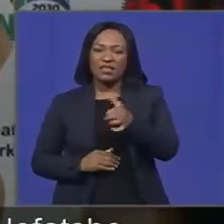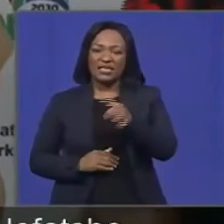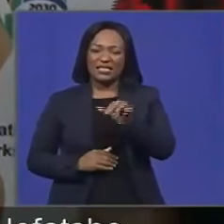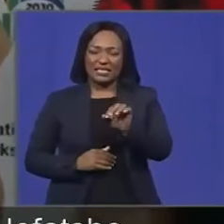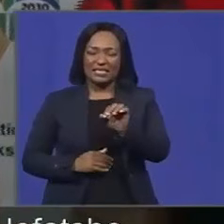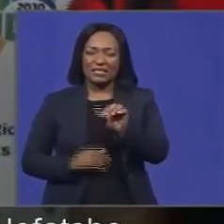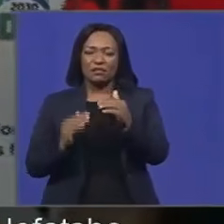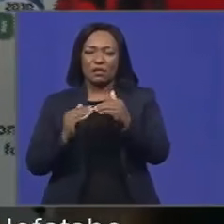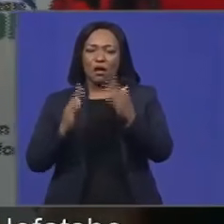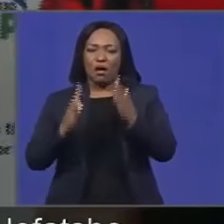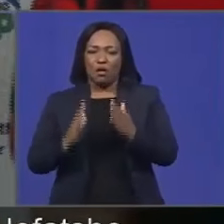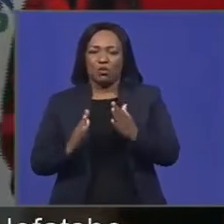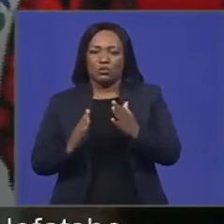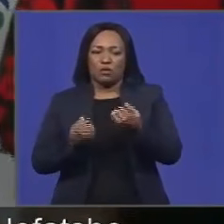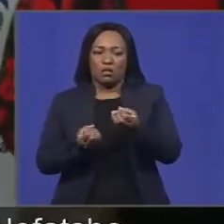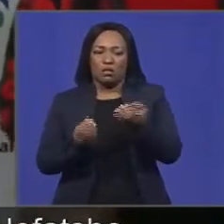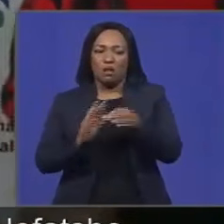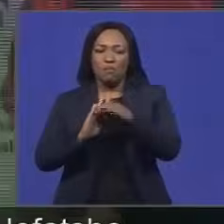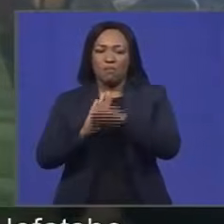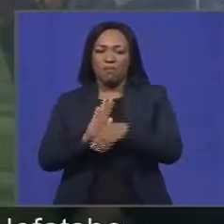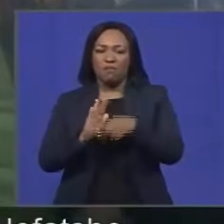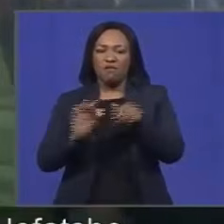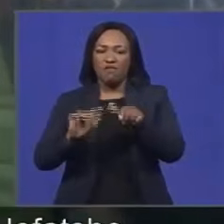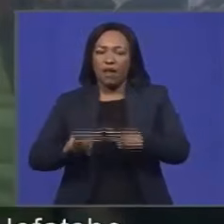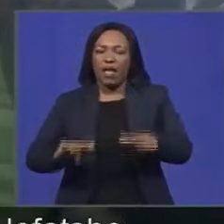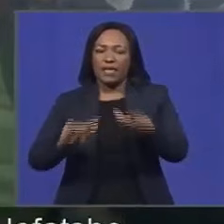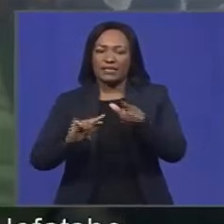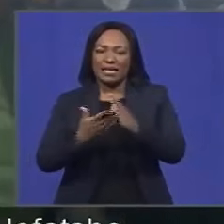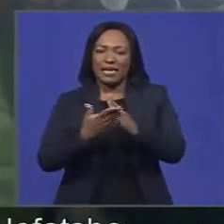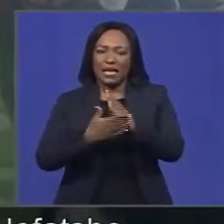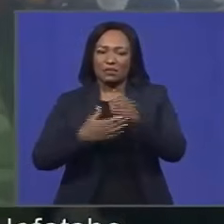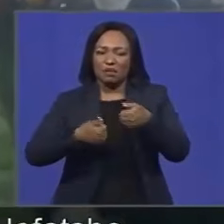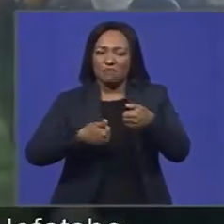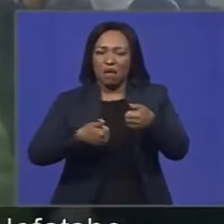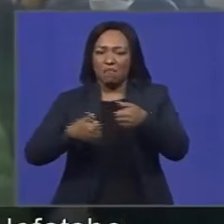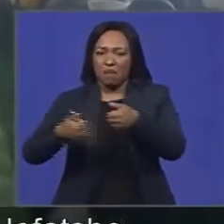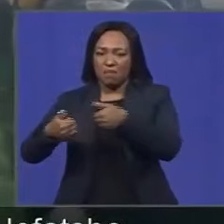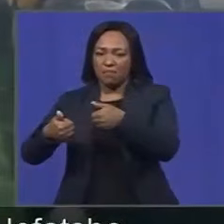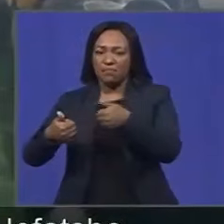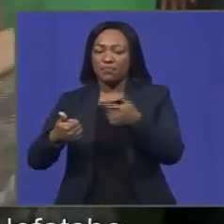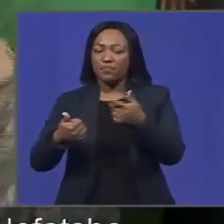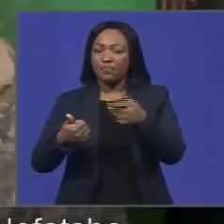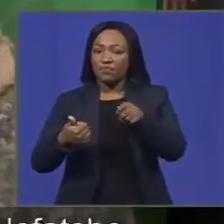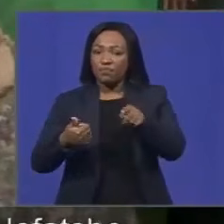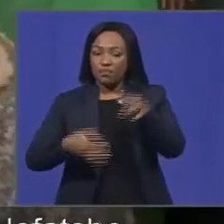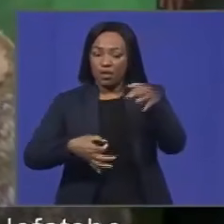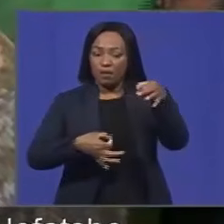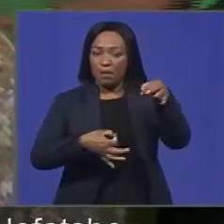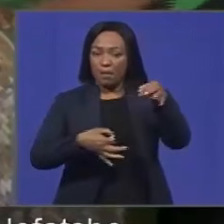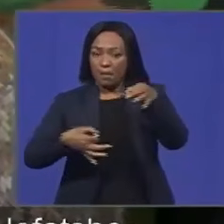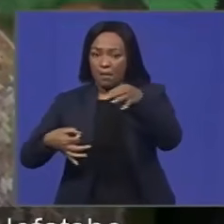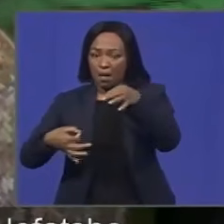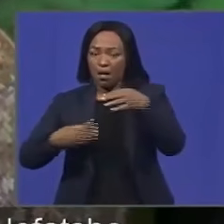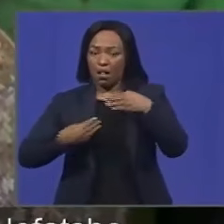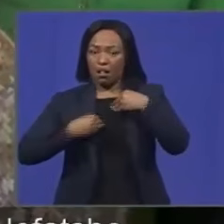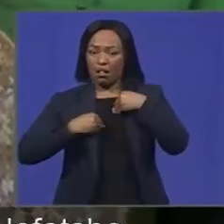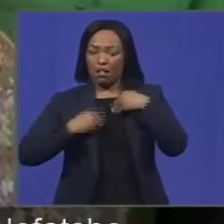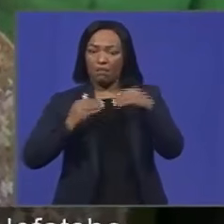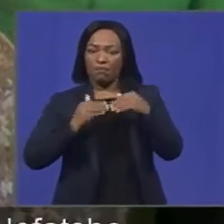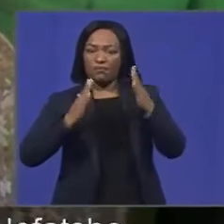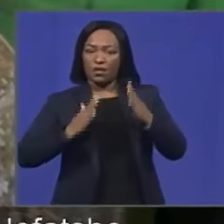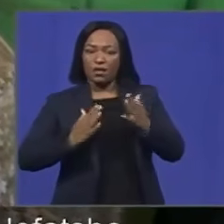306 mo programeng ya upgrading of land tenure rights, mme makwalo a bodudi a feletseng a reboletswe beng